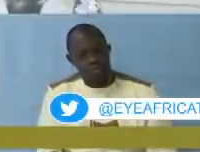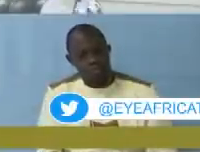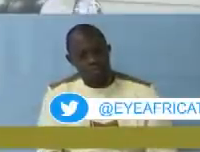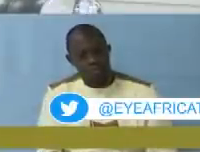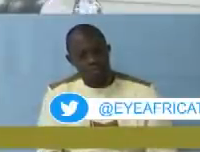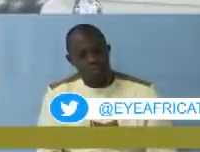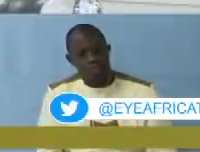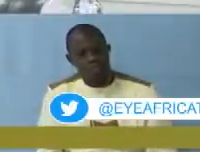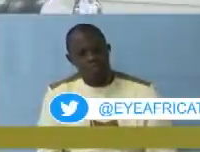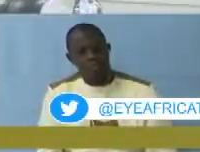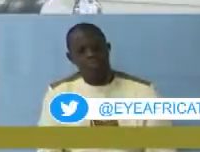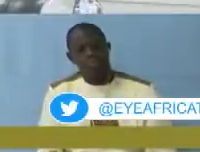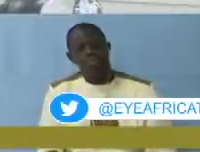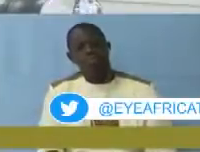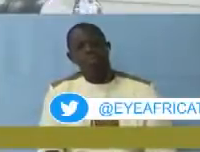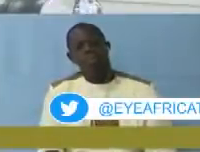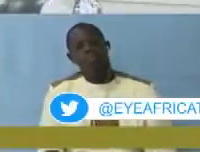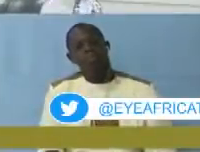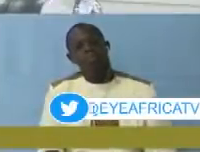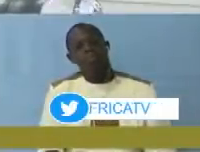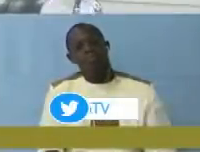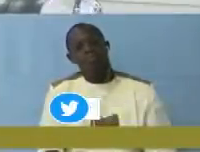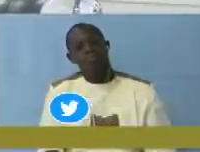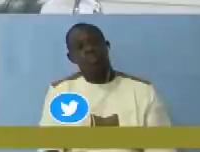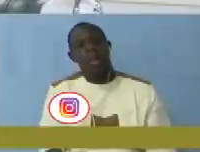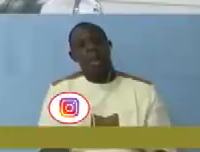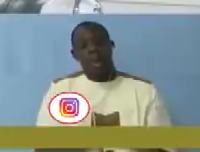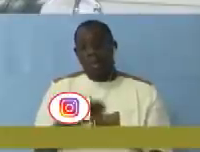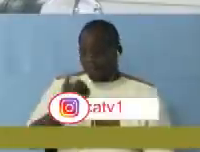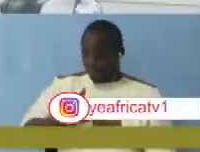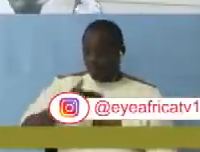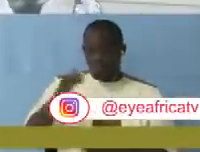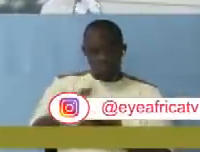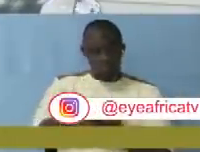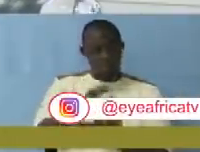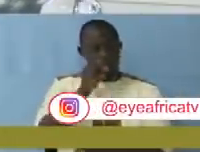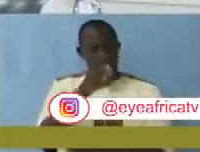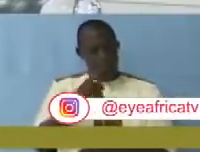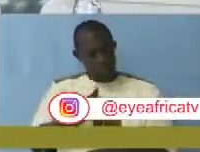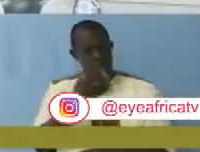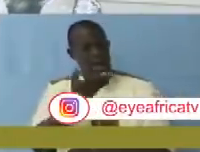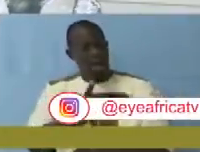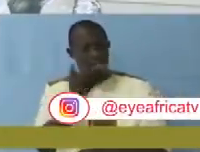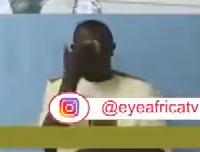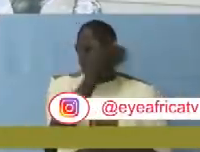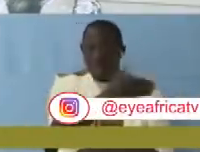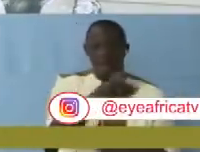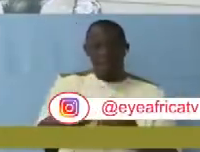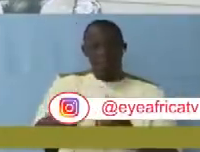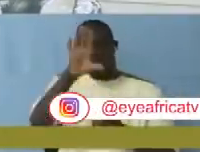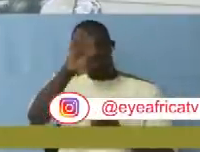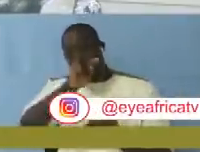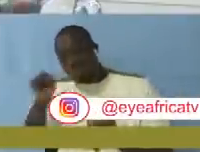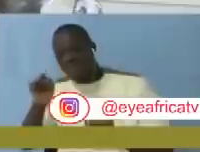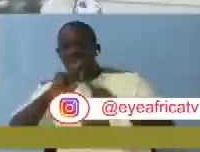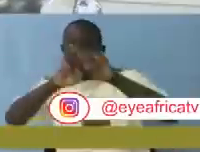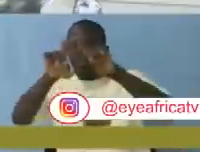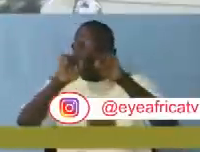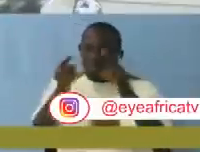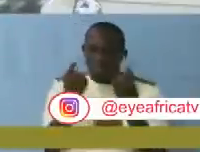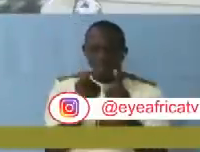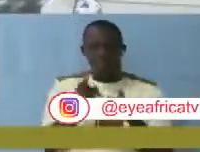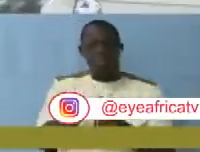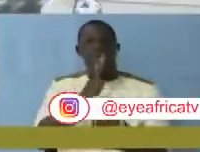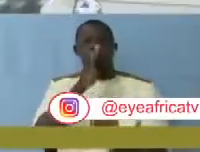I proved to you here. Okay. People came here saying I was there, I was this, and I proven to you that. It's never